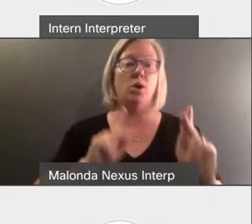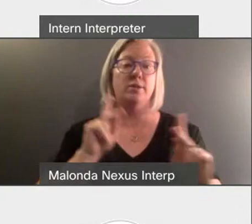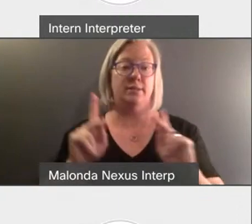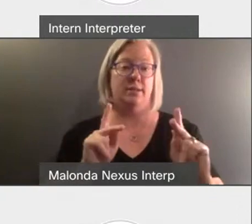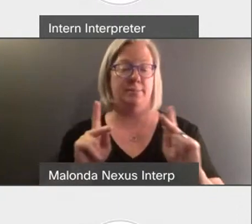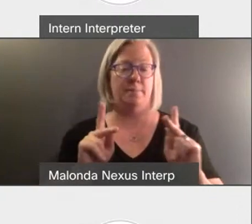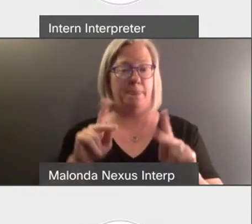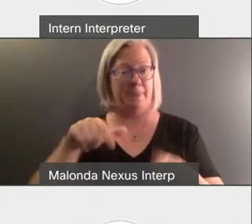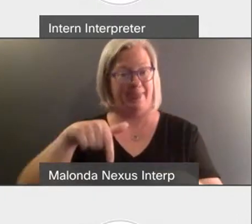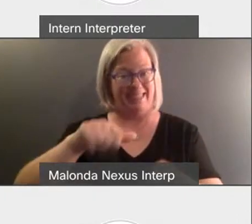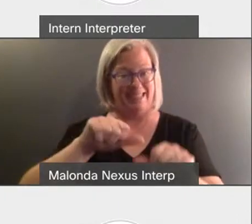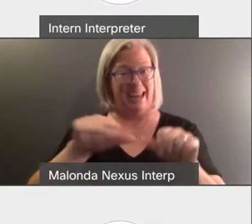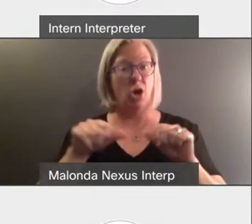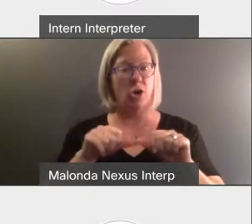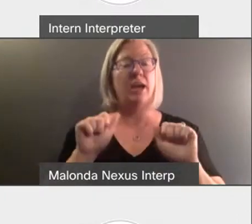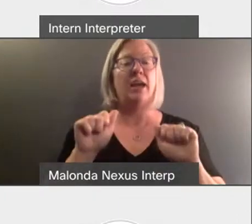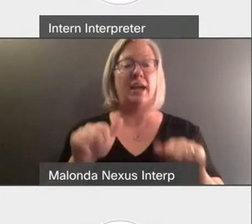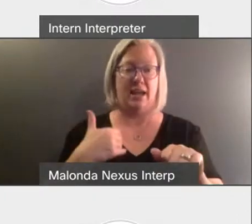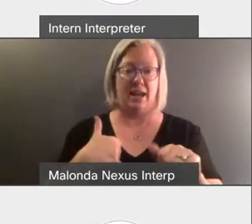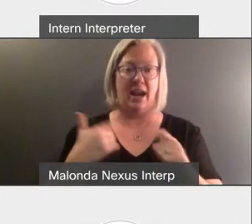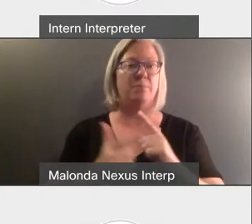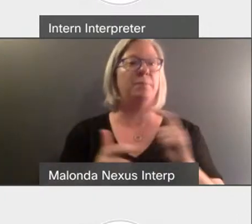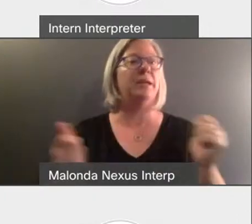this metropolitan area can have the largest impact in Washington.